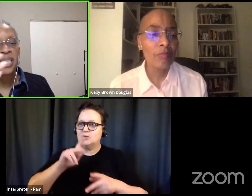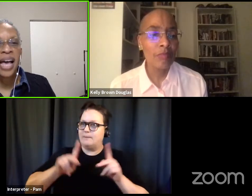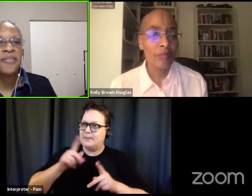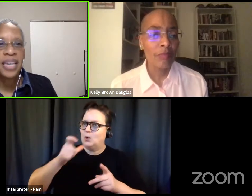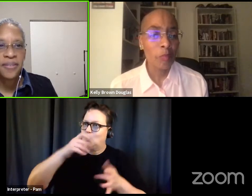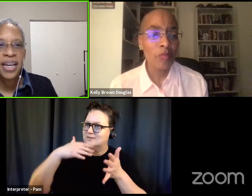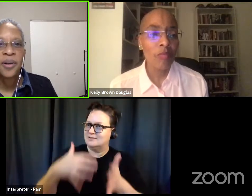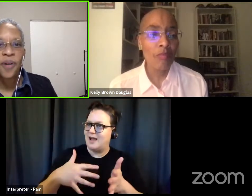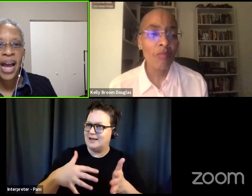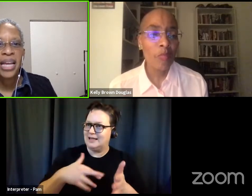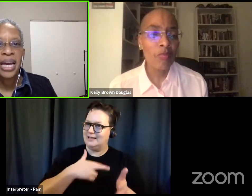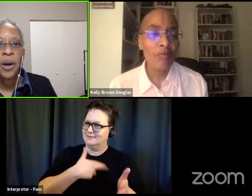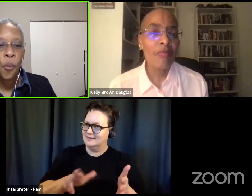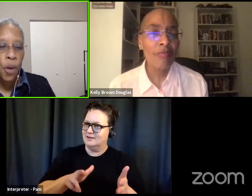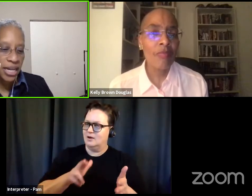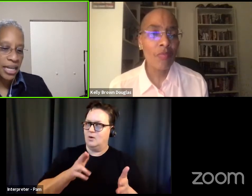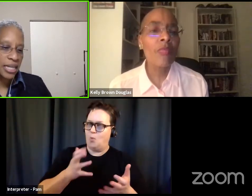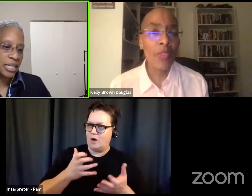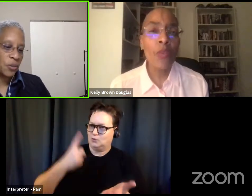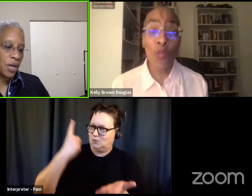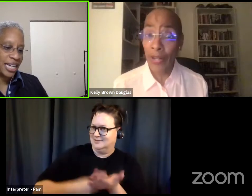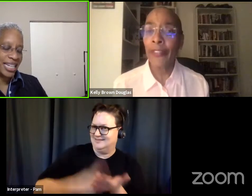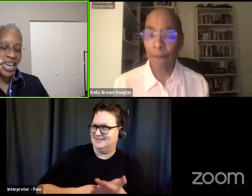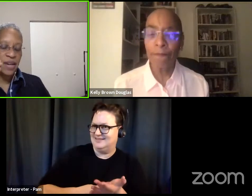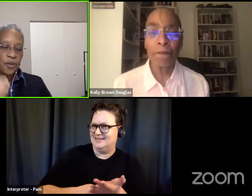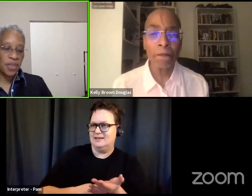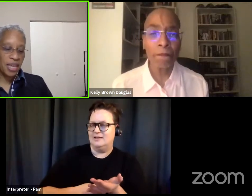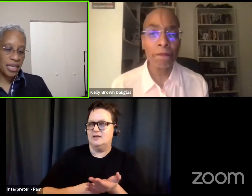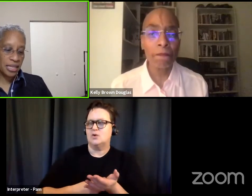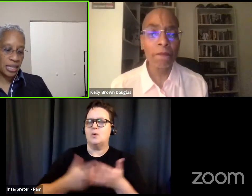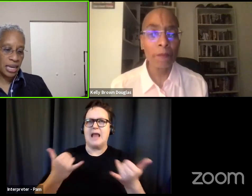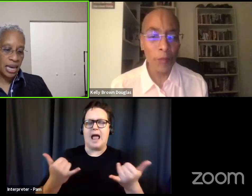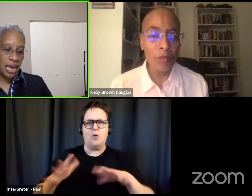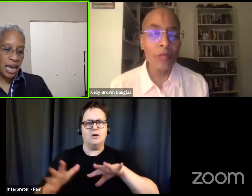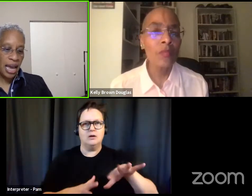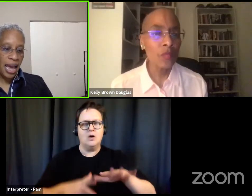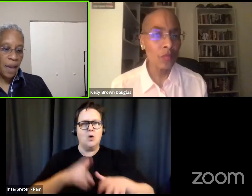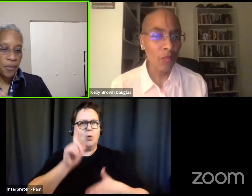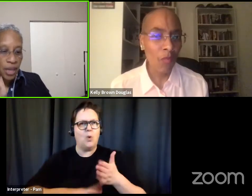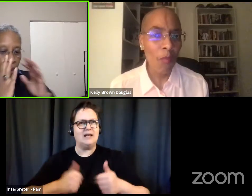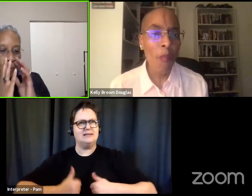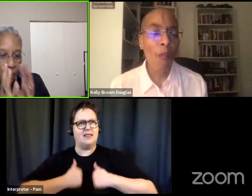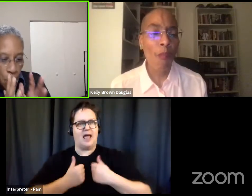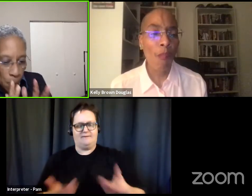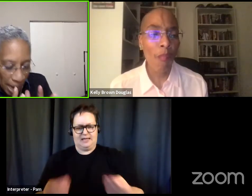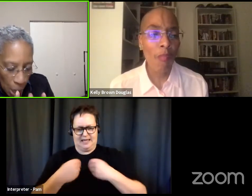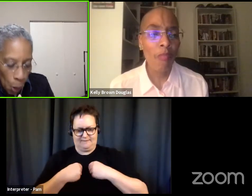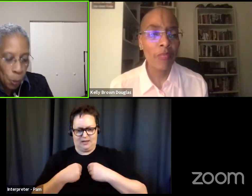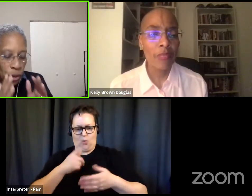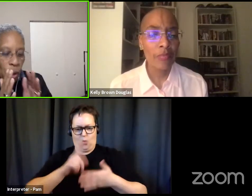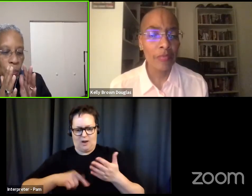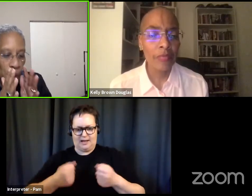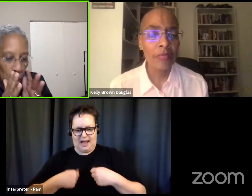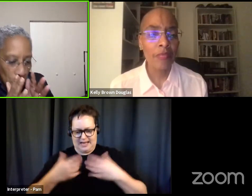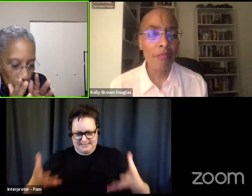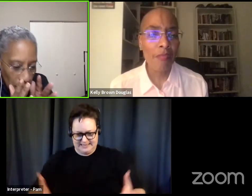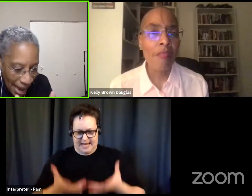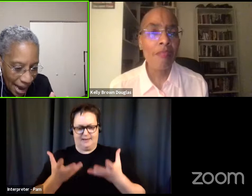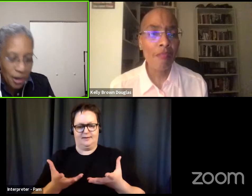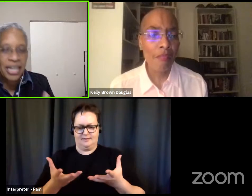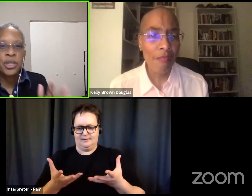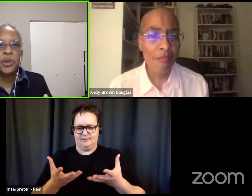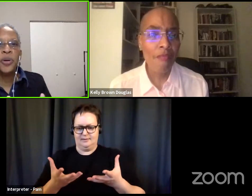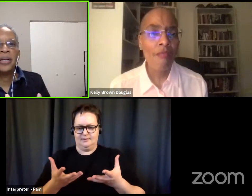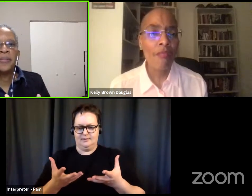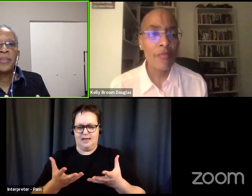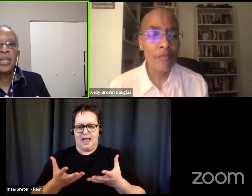then what is life giving, right? What can I take from this and blow my own, you know, blow